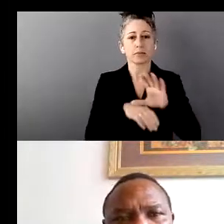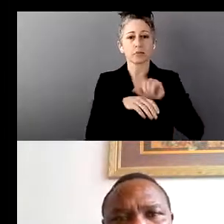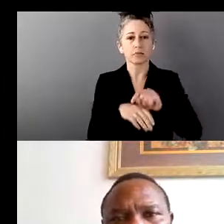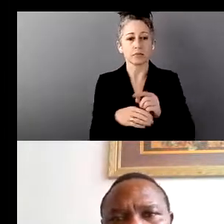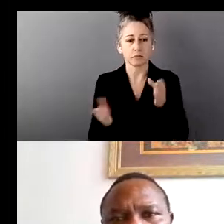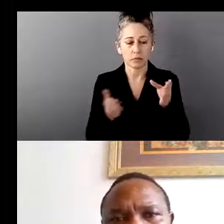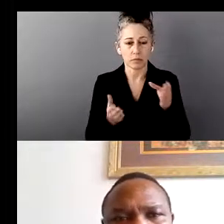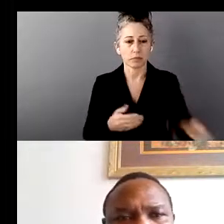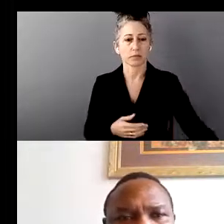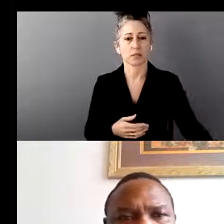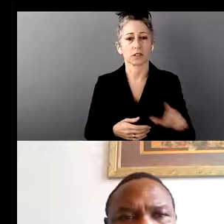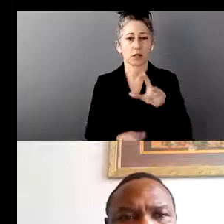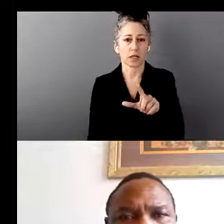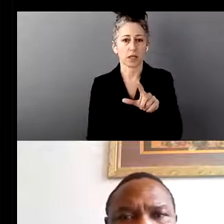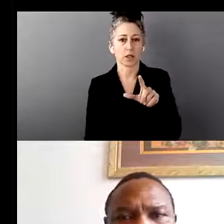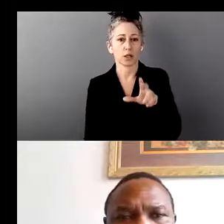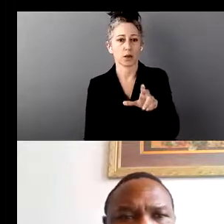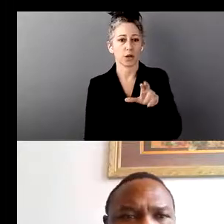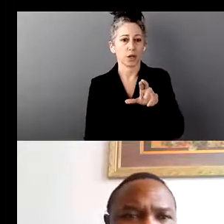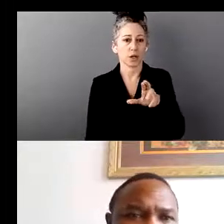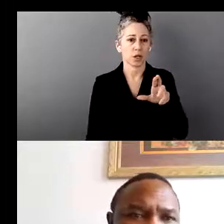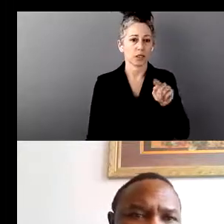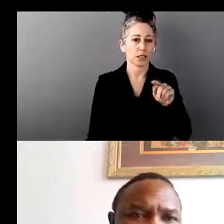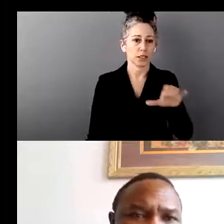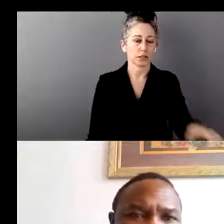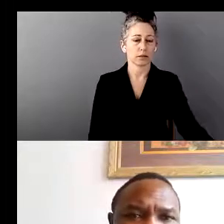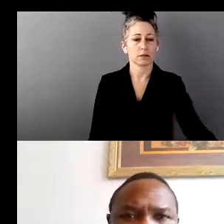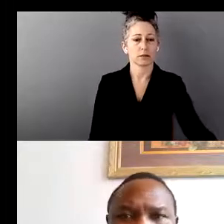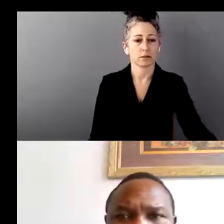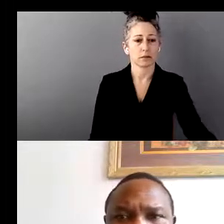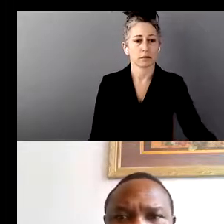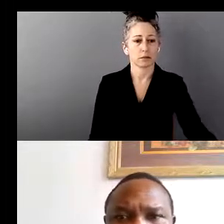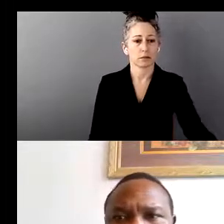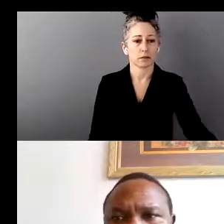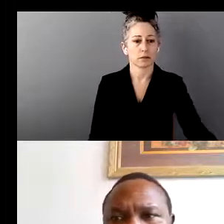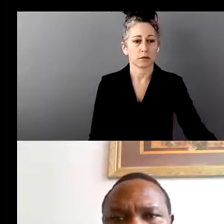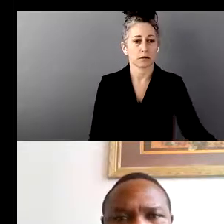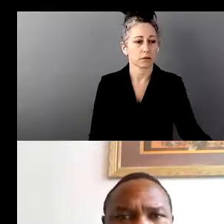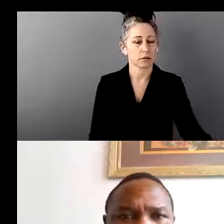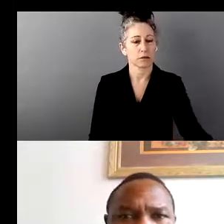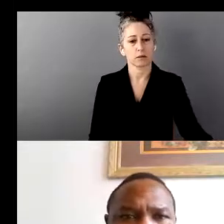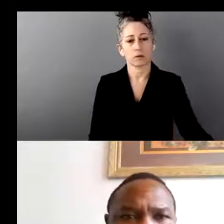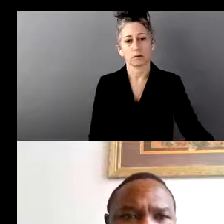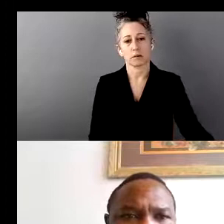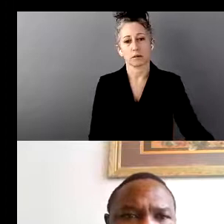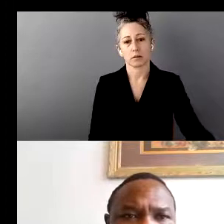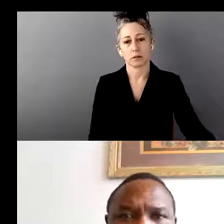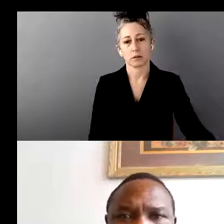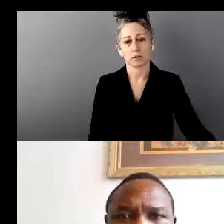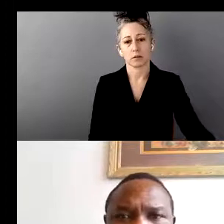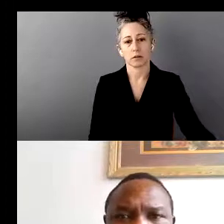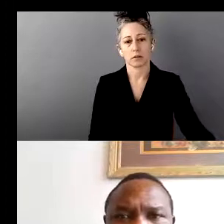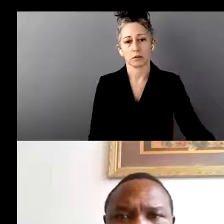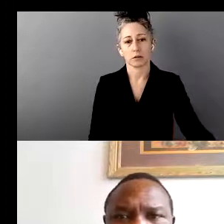the RRTC. We have we have different streams